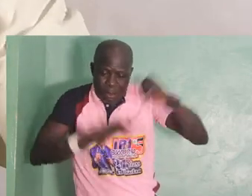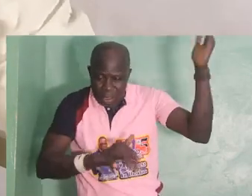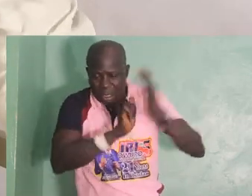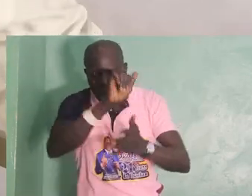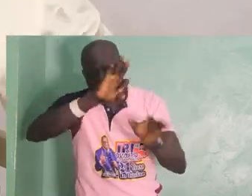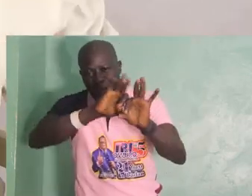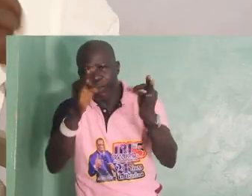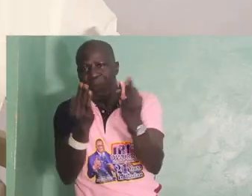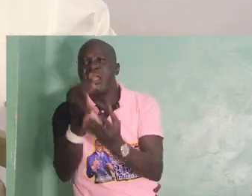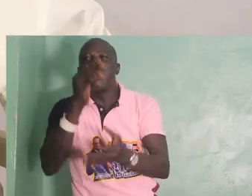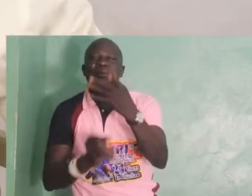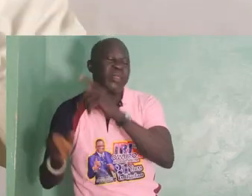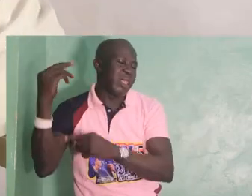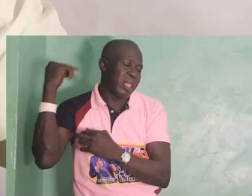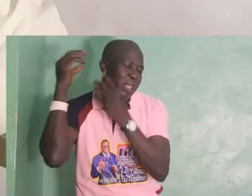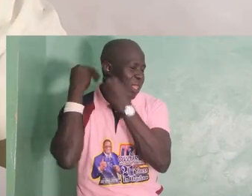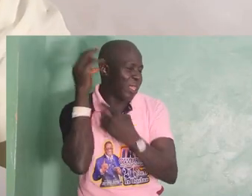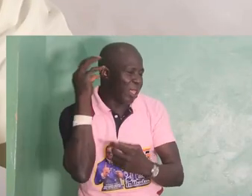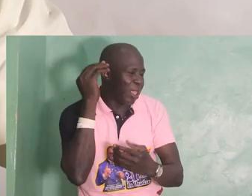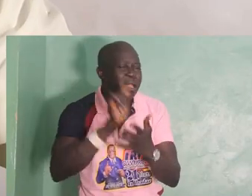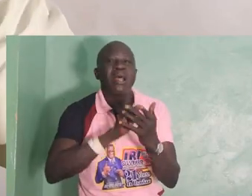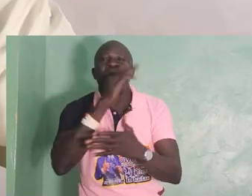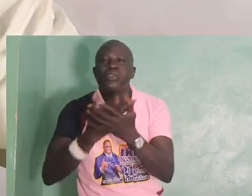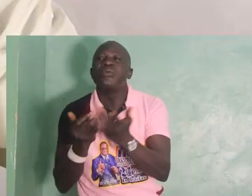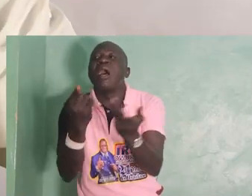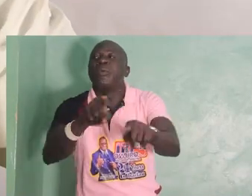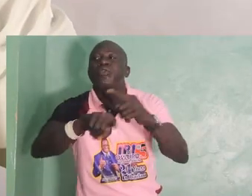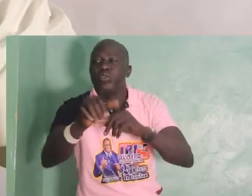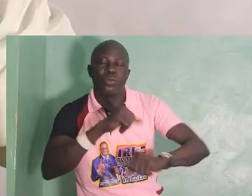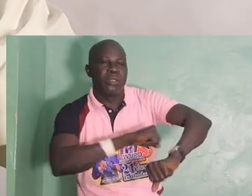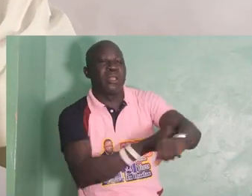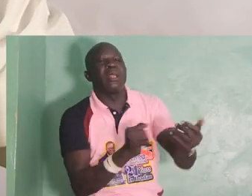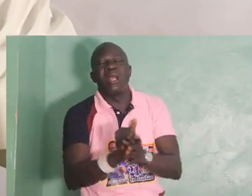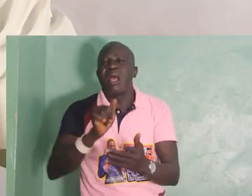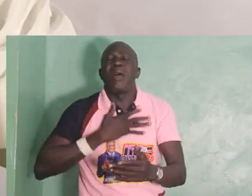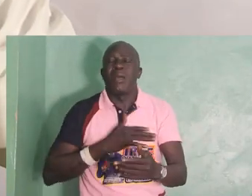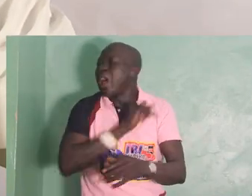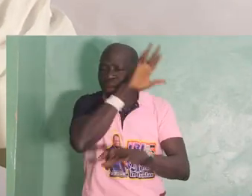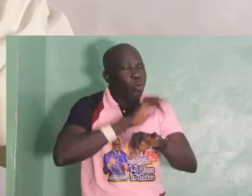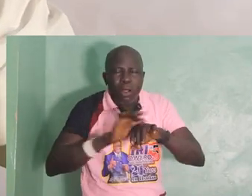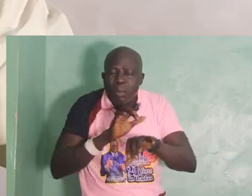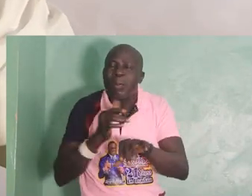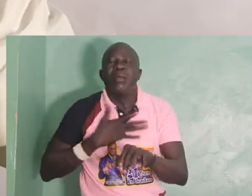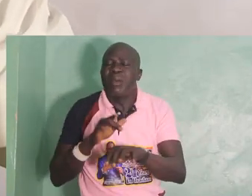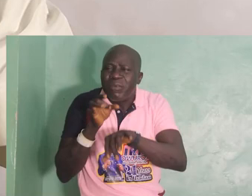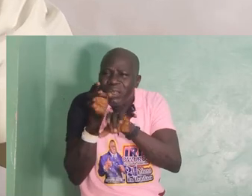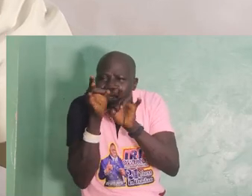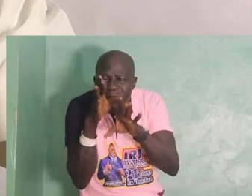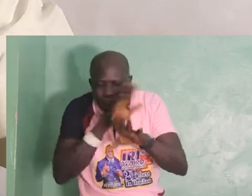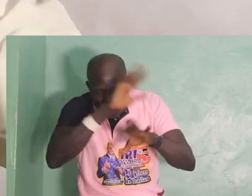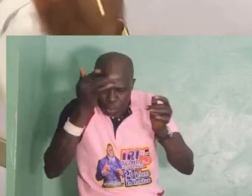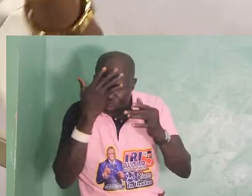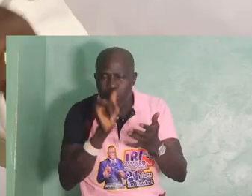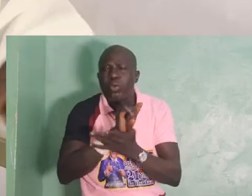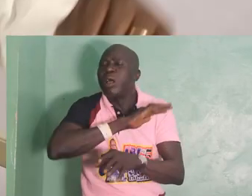your elderly one or your daughter. One day something happens to you. They die there. Ojo gboro ti ore o. That ah my friend must not be put to shame. My friend must not be